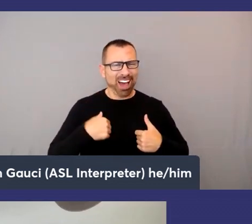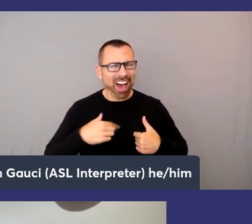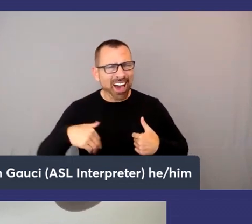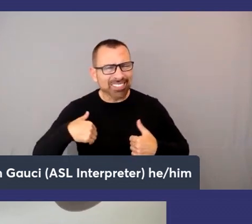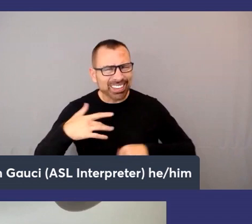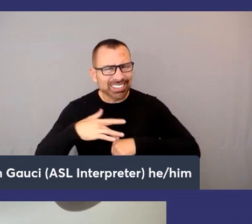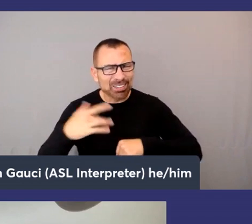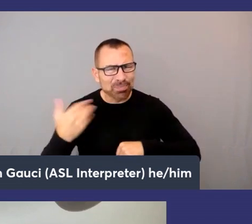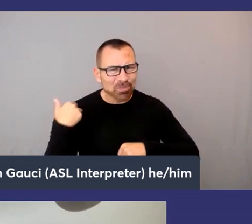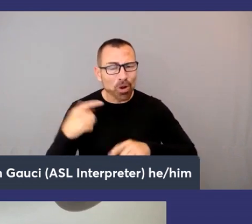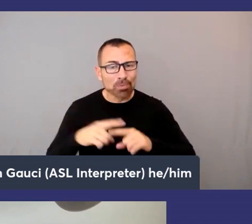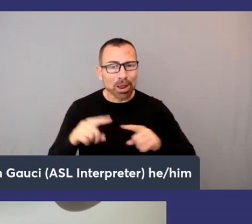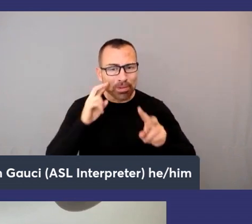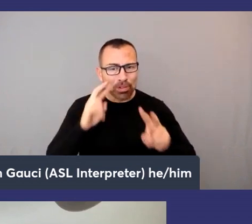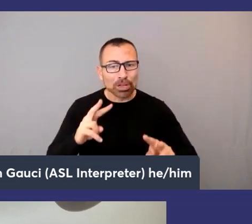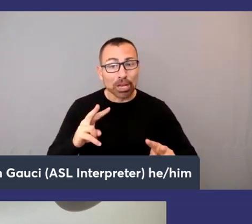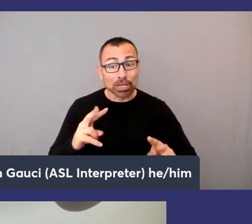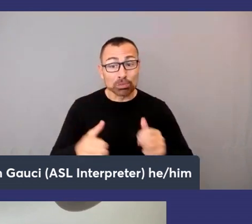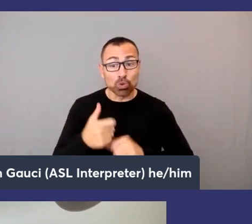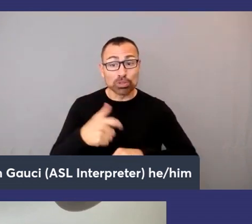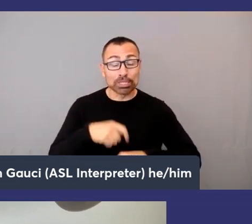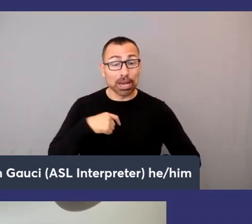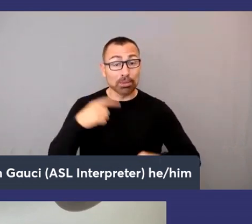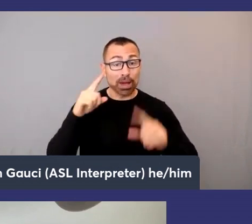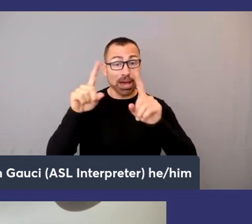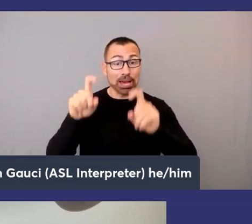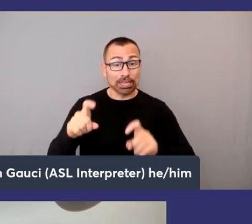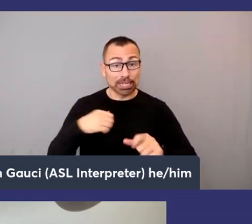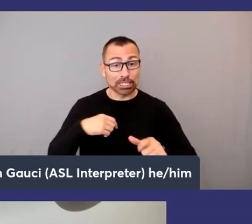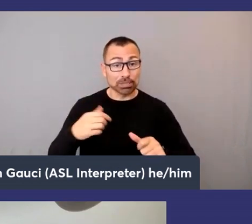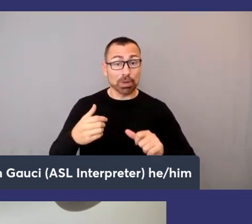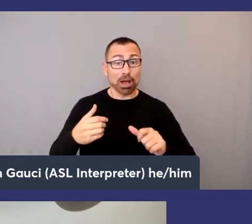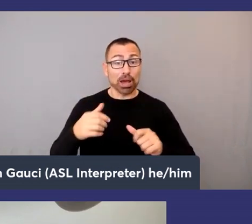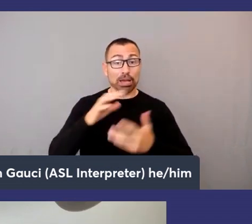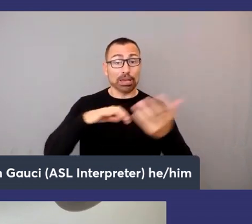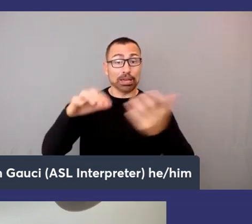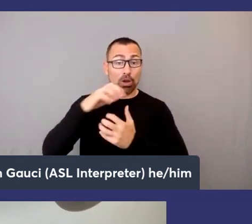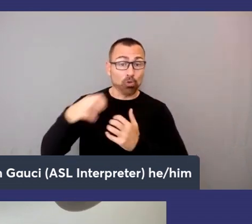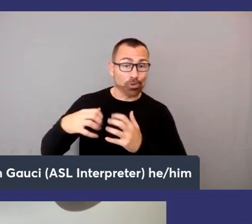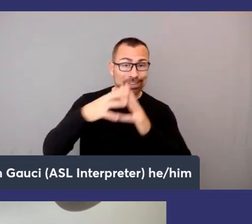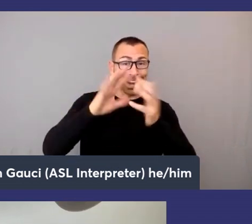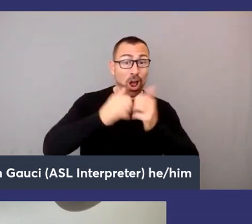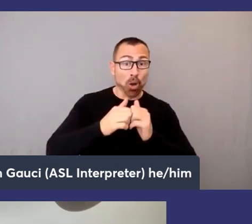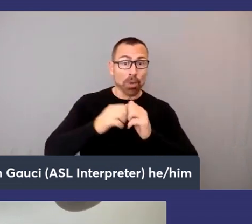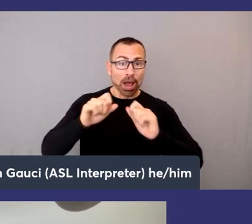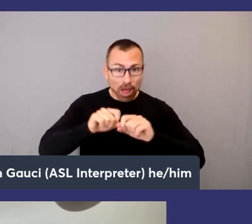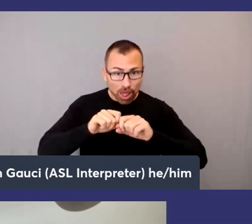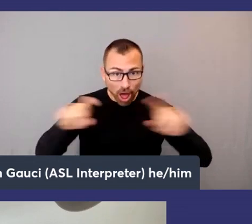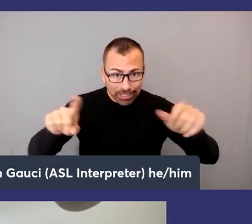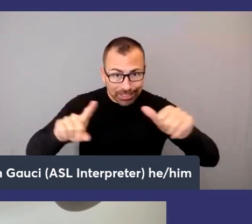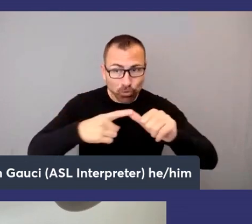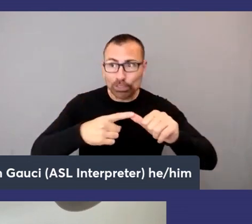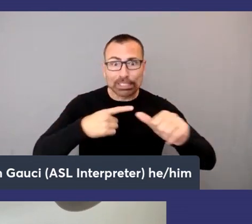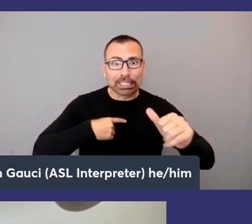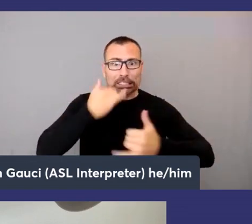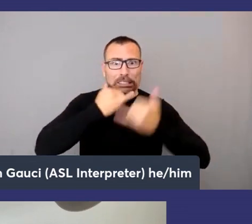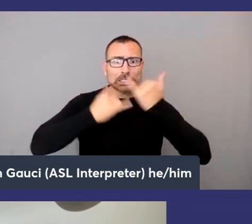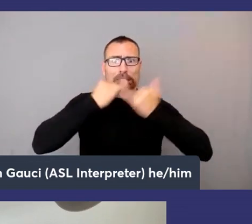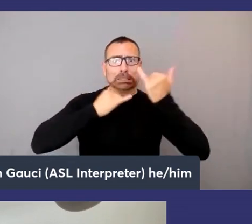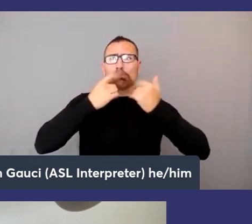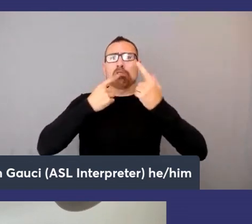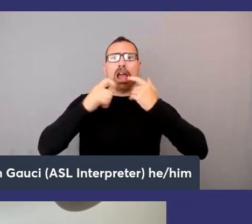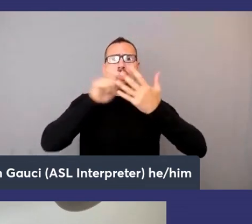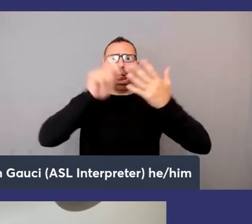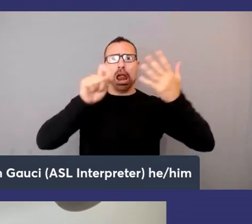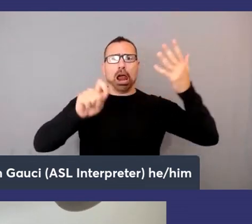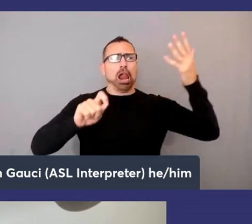right? Because usually when I test my CloudFormation templates by launching them and then getting a bunch of red errors and having to figure out what the